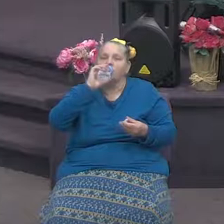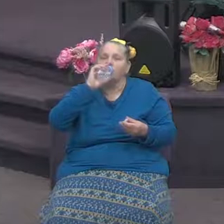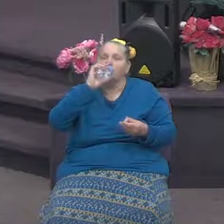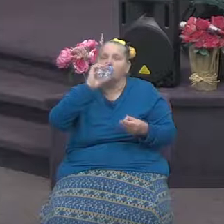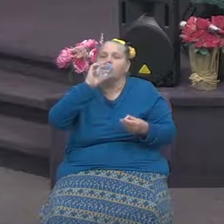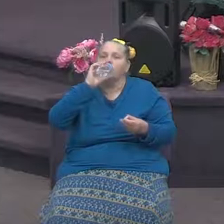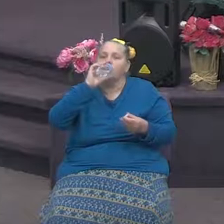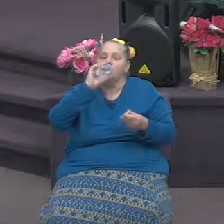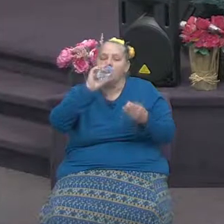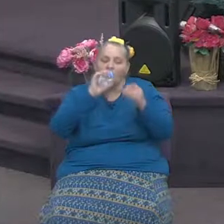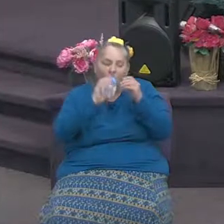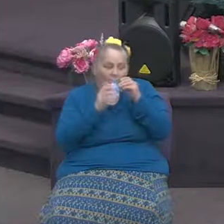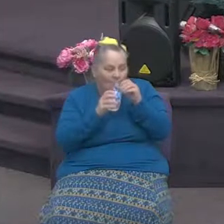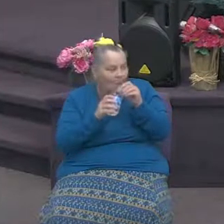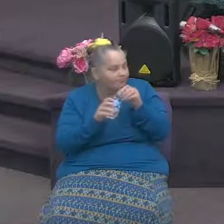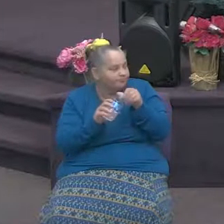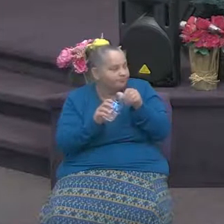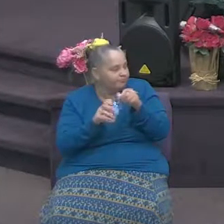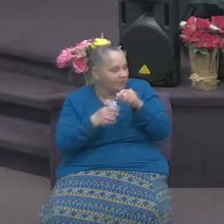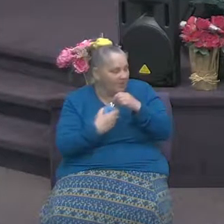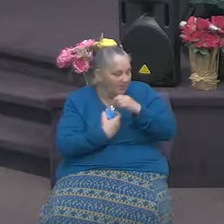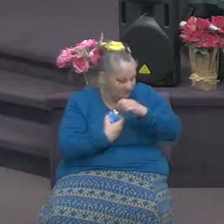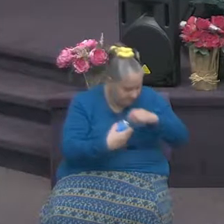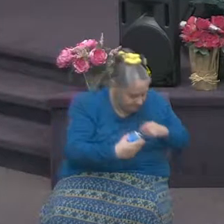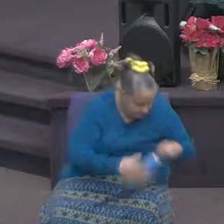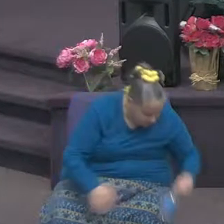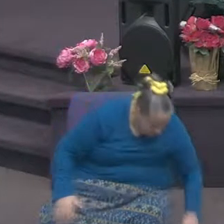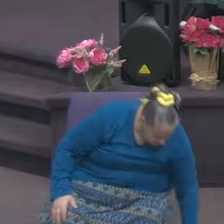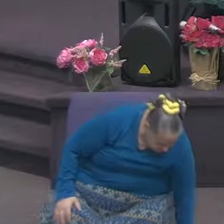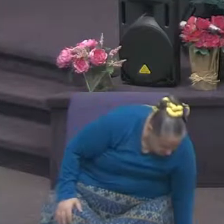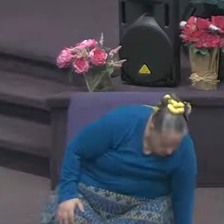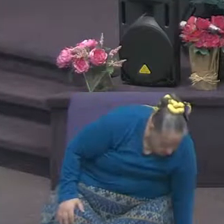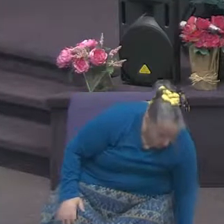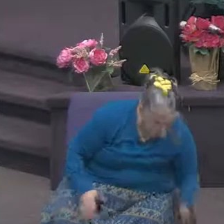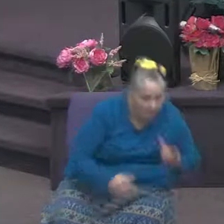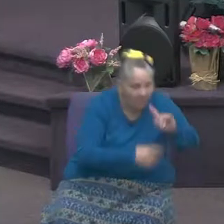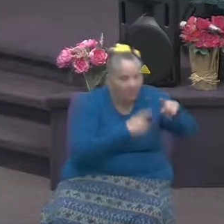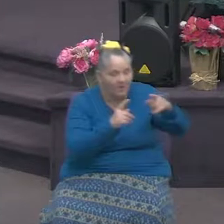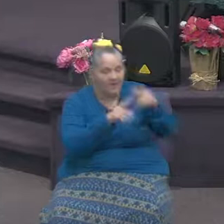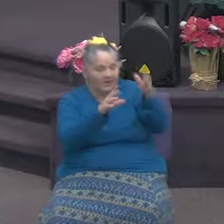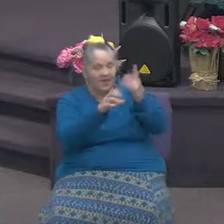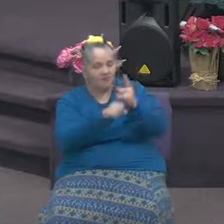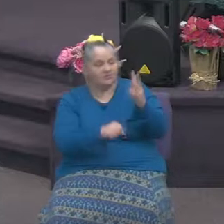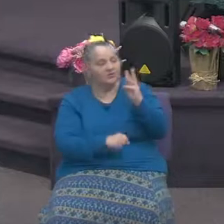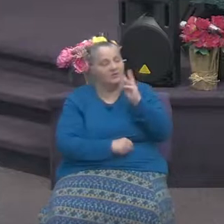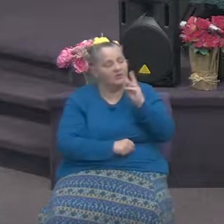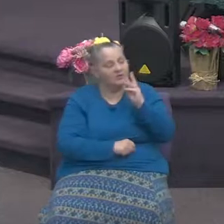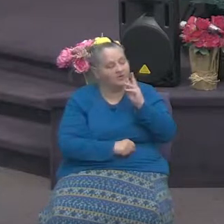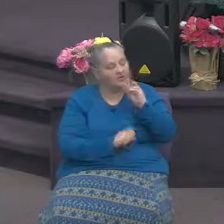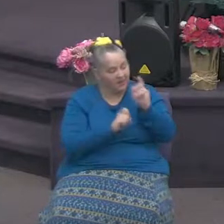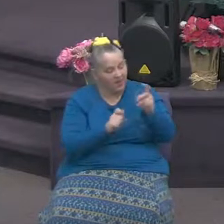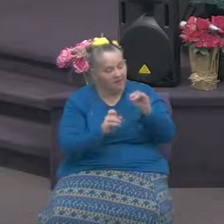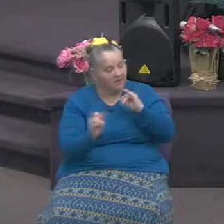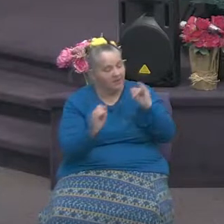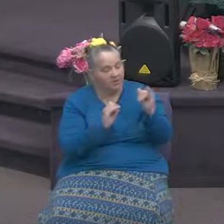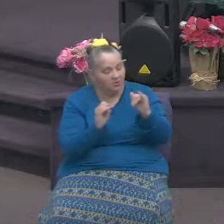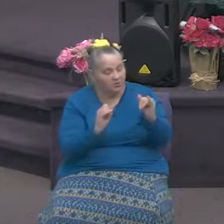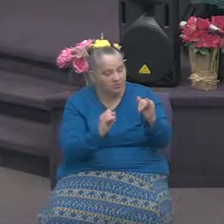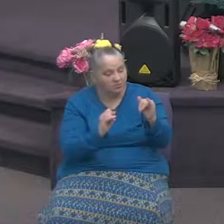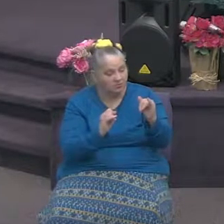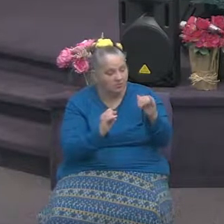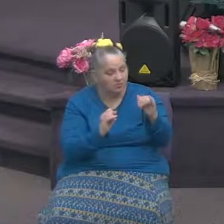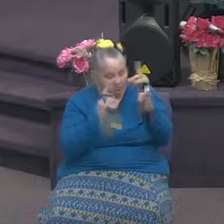You see, when they got to those waters, the Lord gave instructions to Moses. You could both come